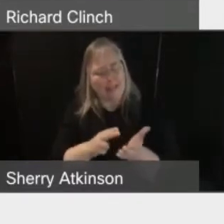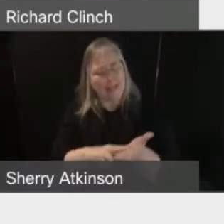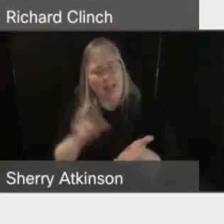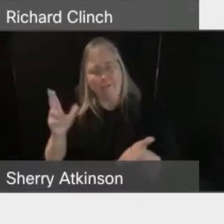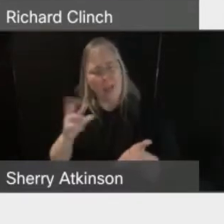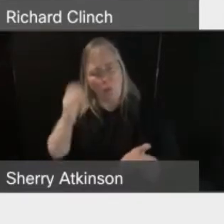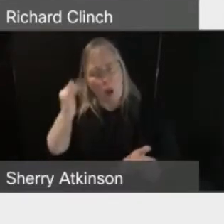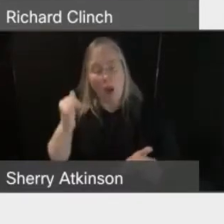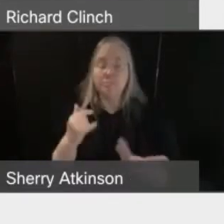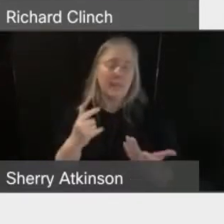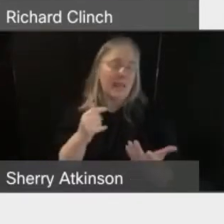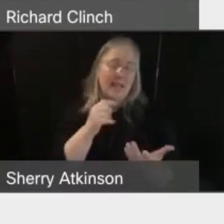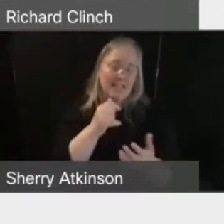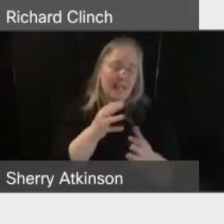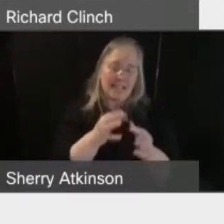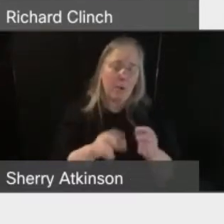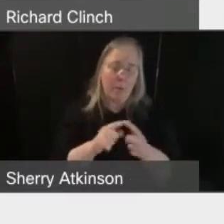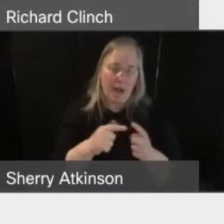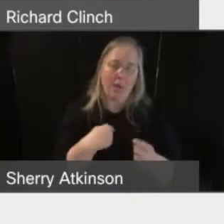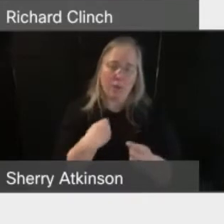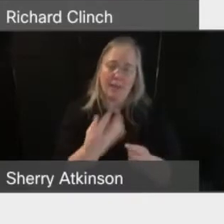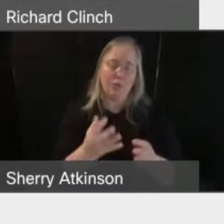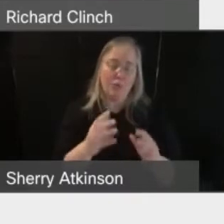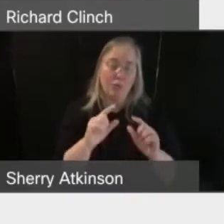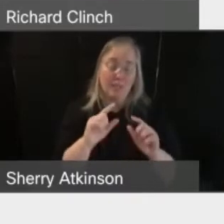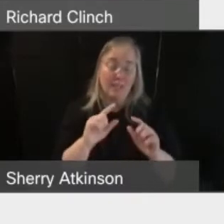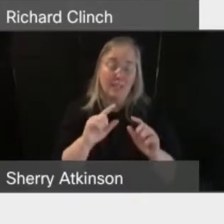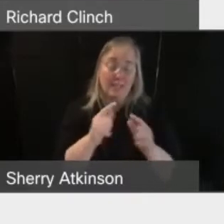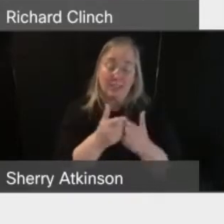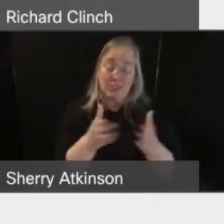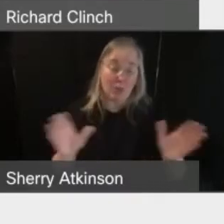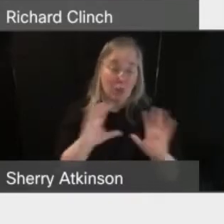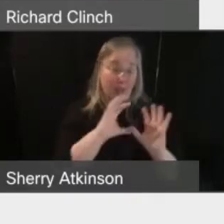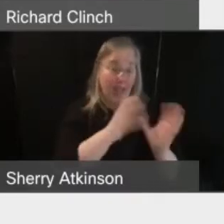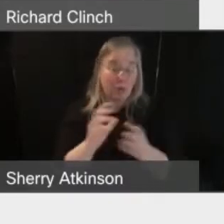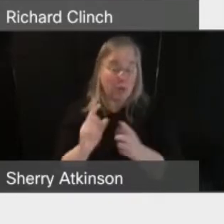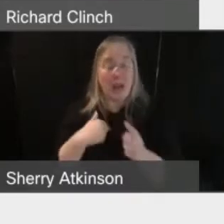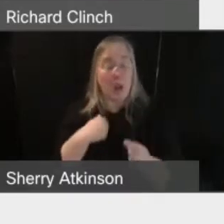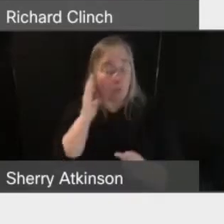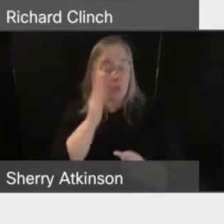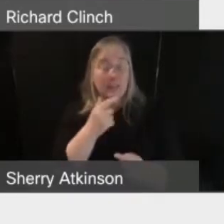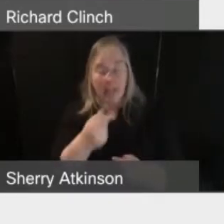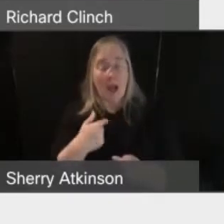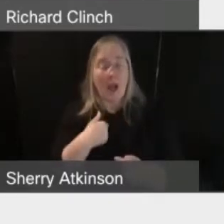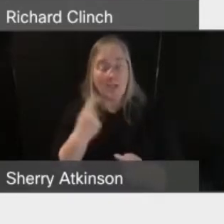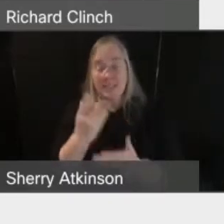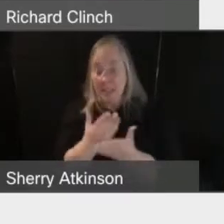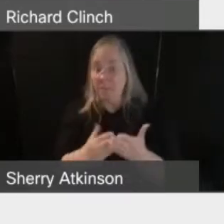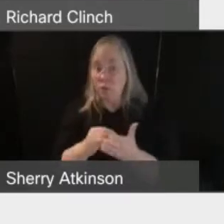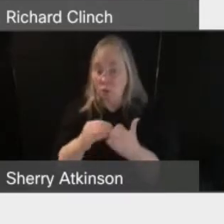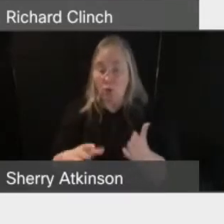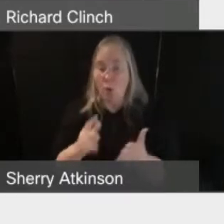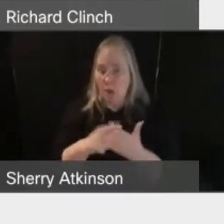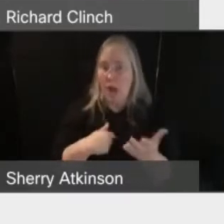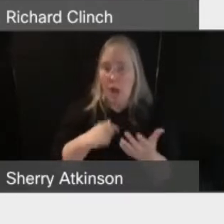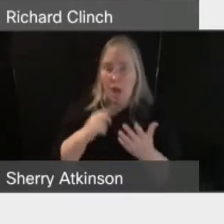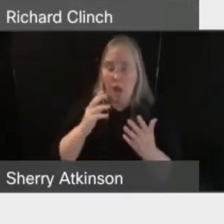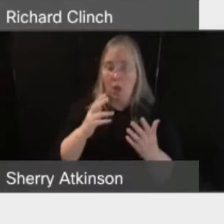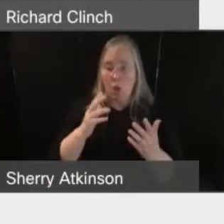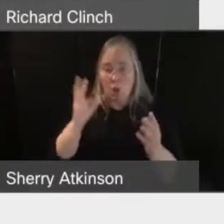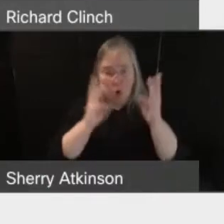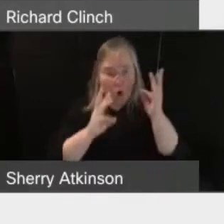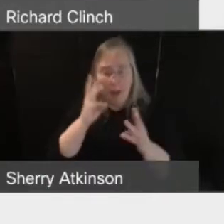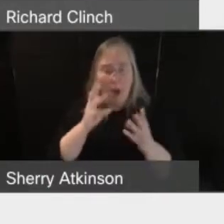general categories, but I will tell you that there are some students that I worry about. What keeps me up late at night are